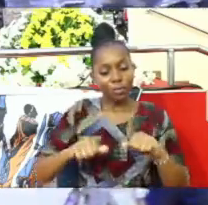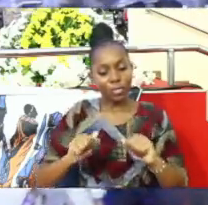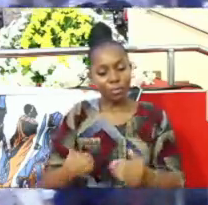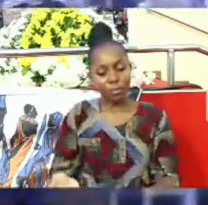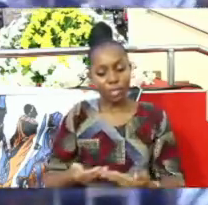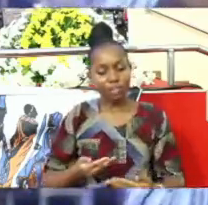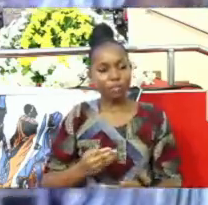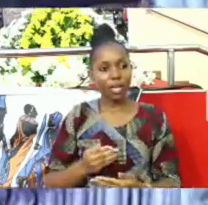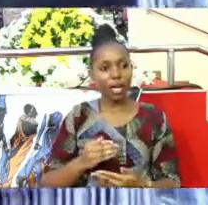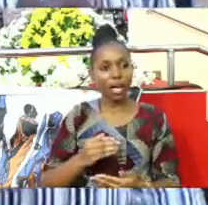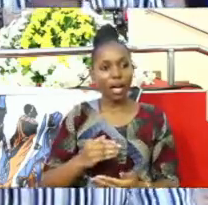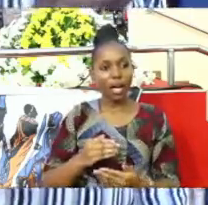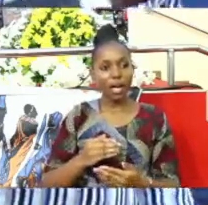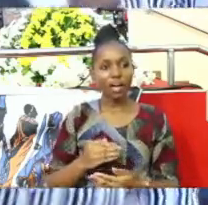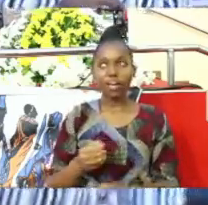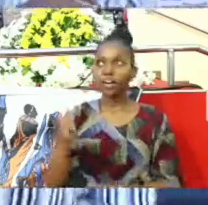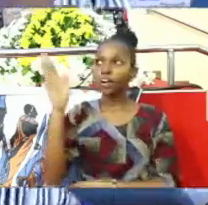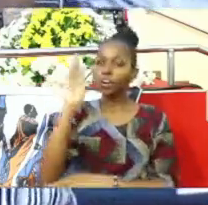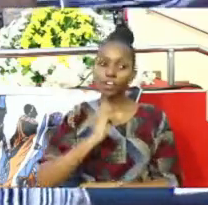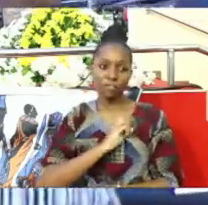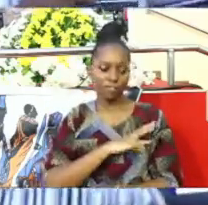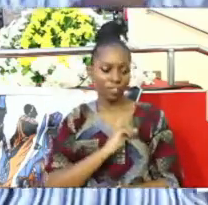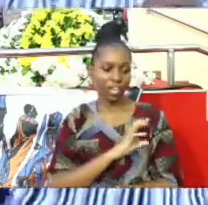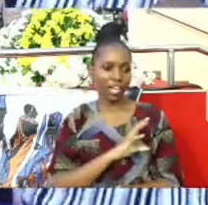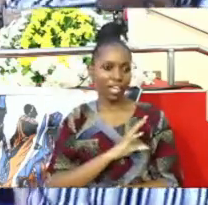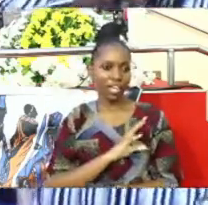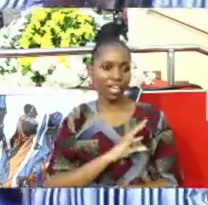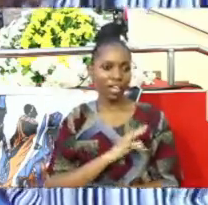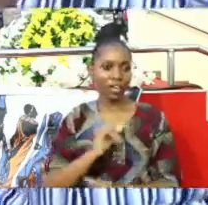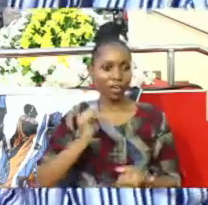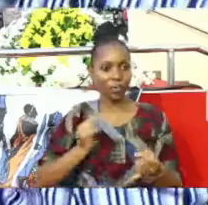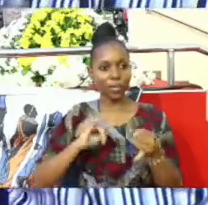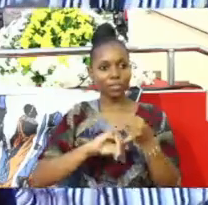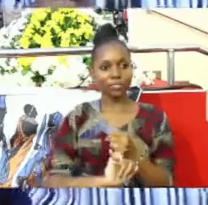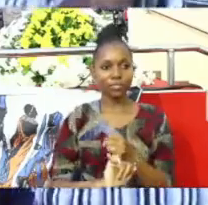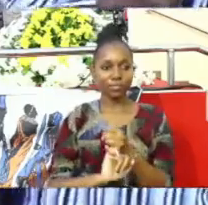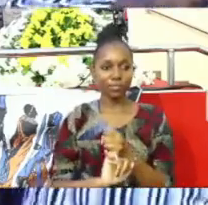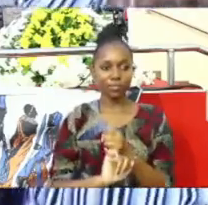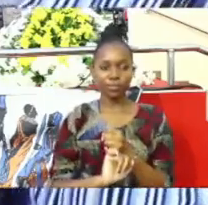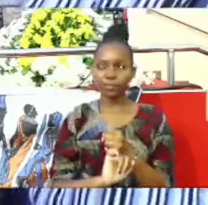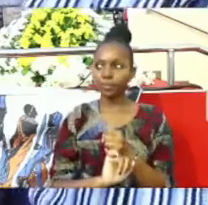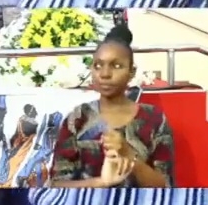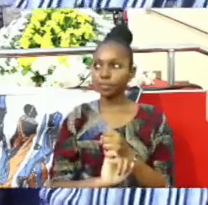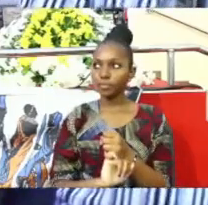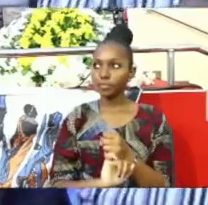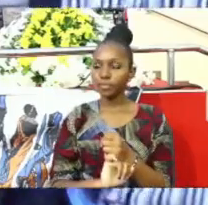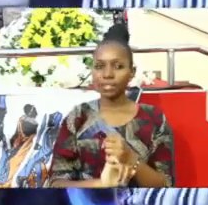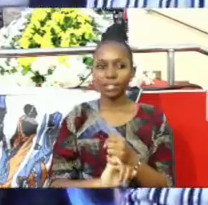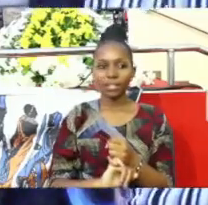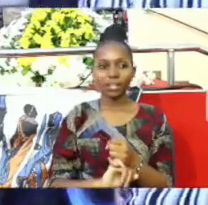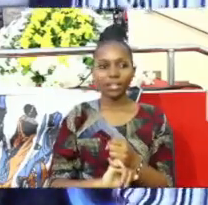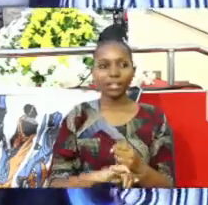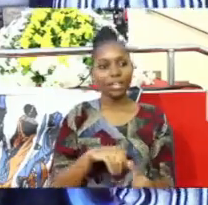kiungu. Who had gone to the university although I did not go there. Ambaye alikuwa ameenda chuo kikuu hata kama sikuwa nimeenda. That time. Wakati Another prayer that